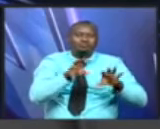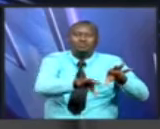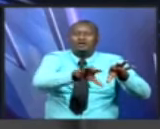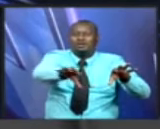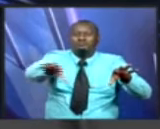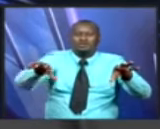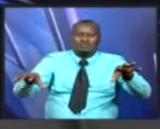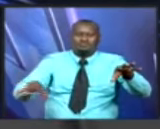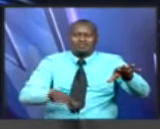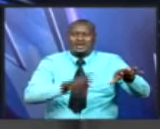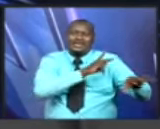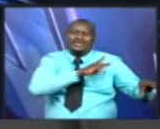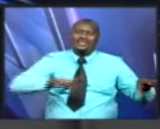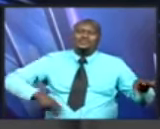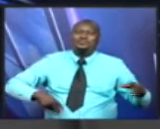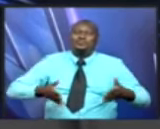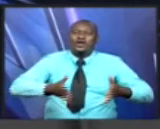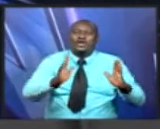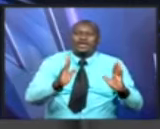of different kingdoms.